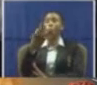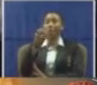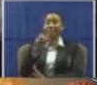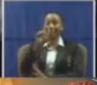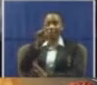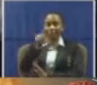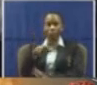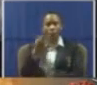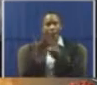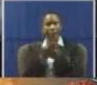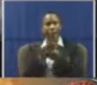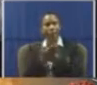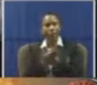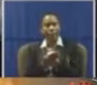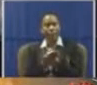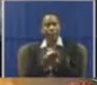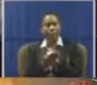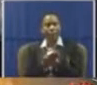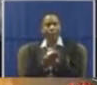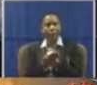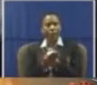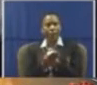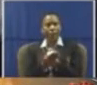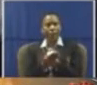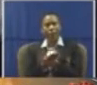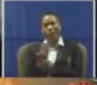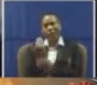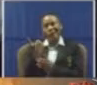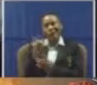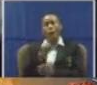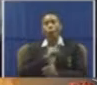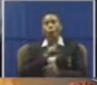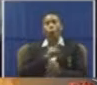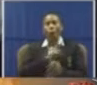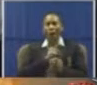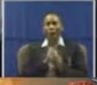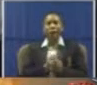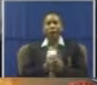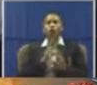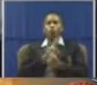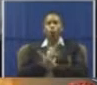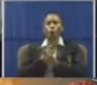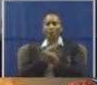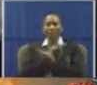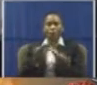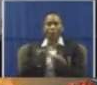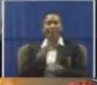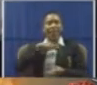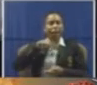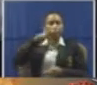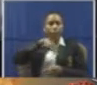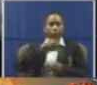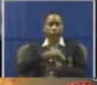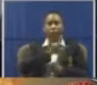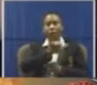240,000 cases, largely due to under-resourced forensic labs. This resulted